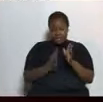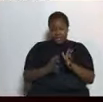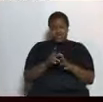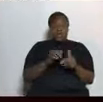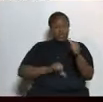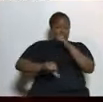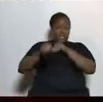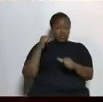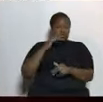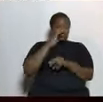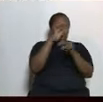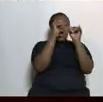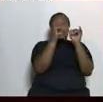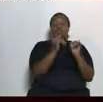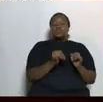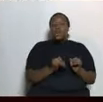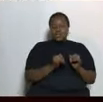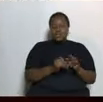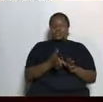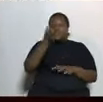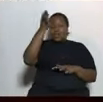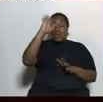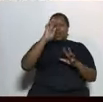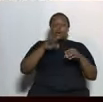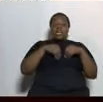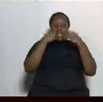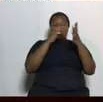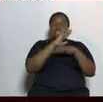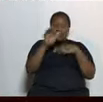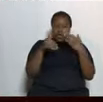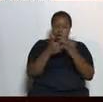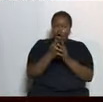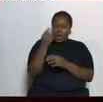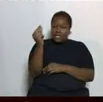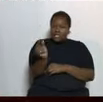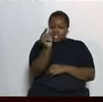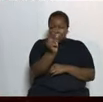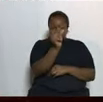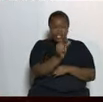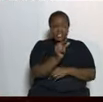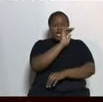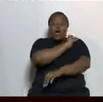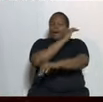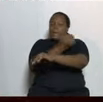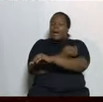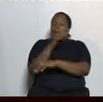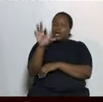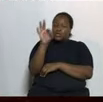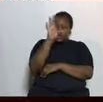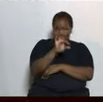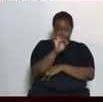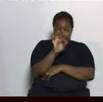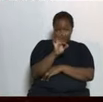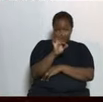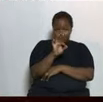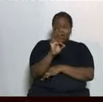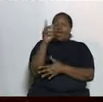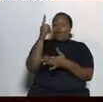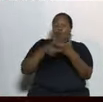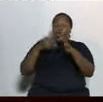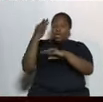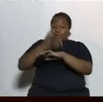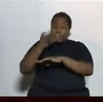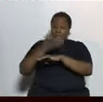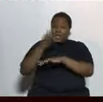individuality. God has given every single one of us the power to choose. And what cults try to